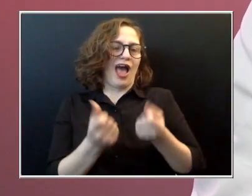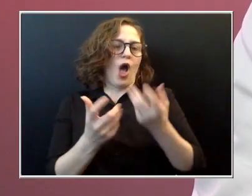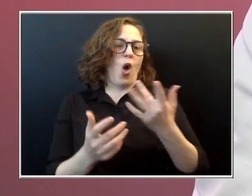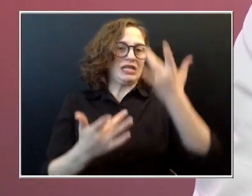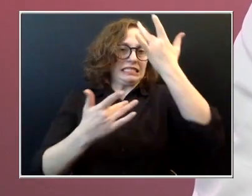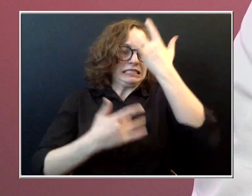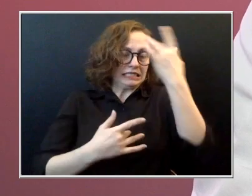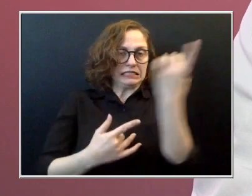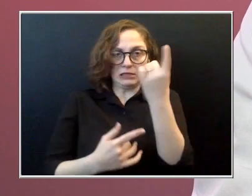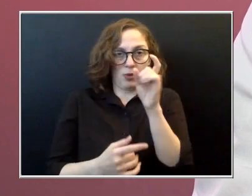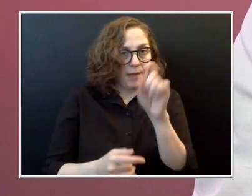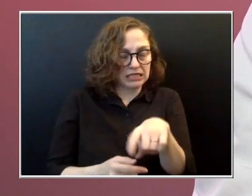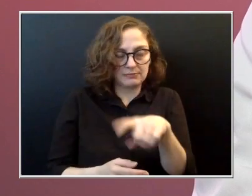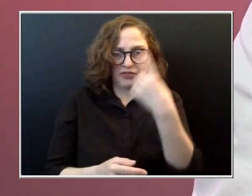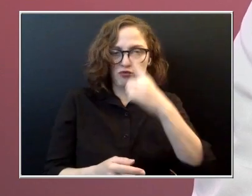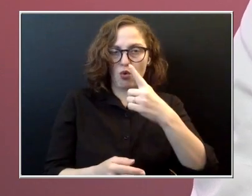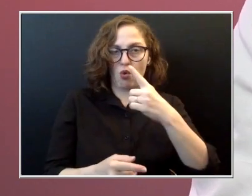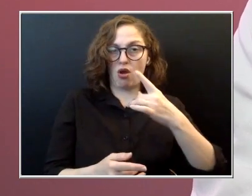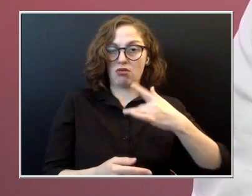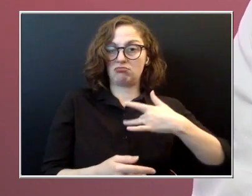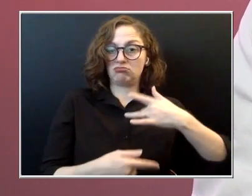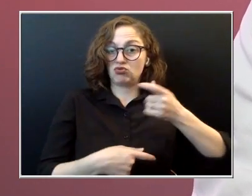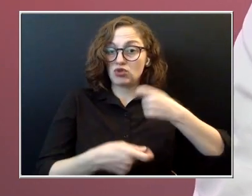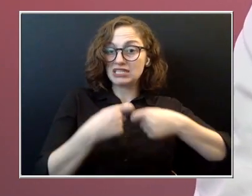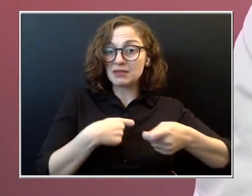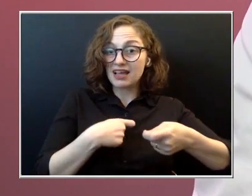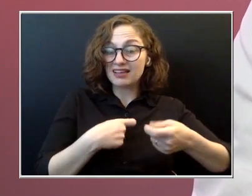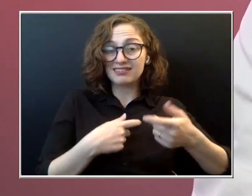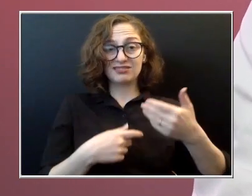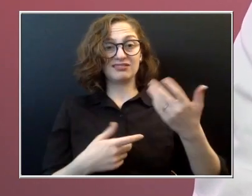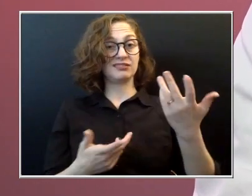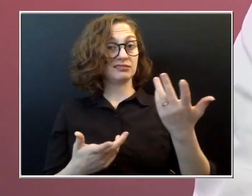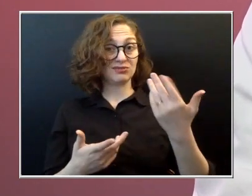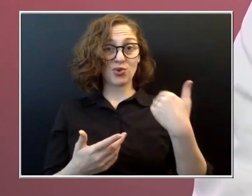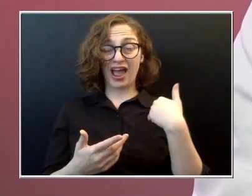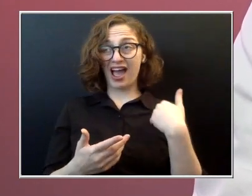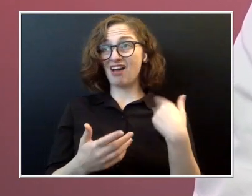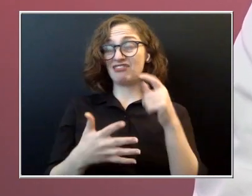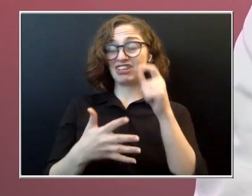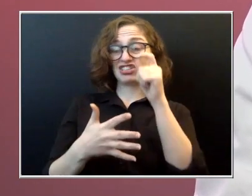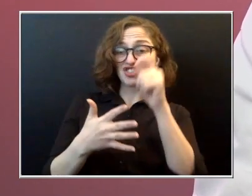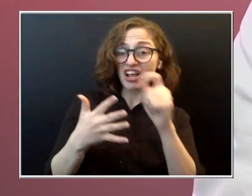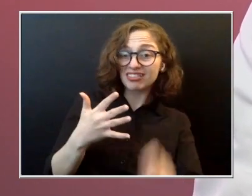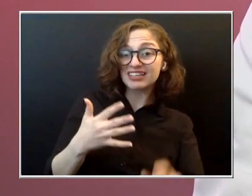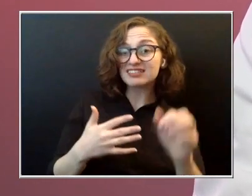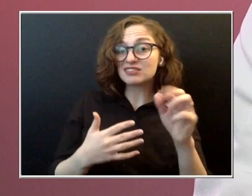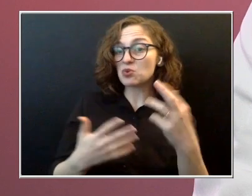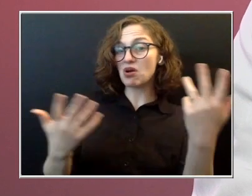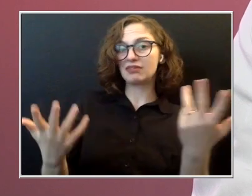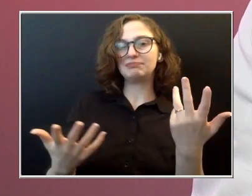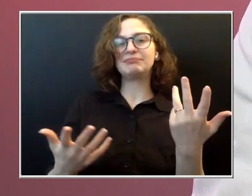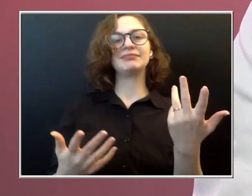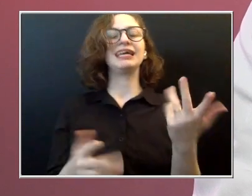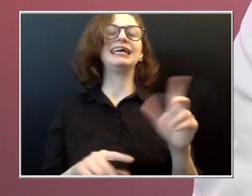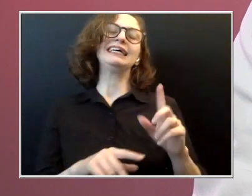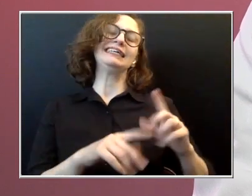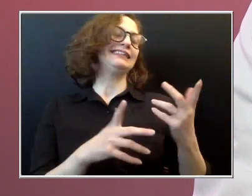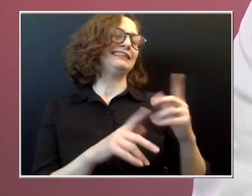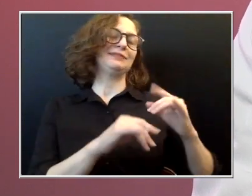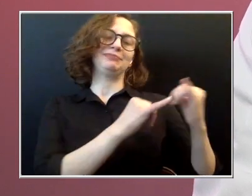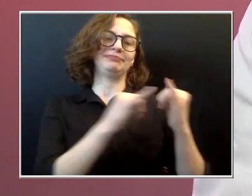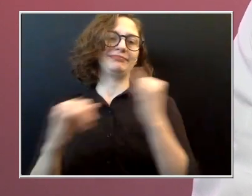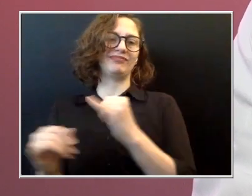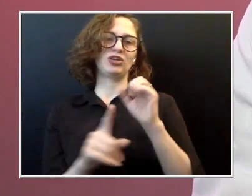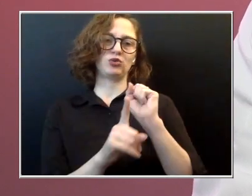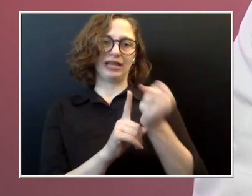case. Generally, broadly speaking, it's two types of patients. One, who come